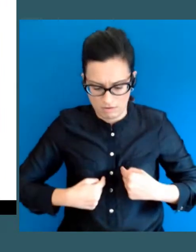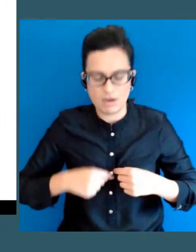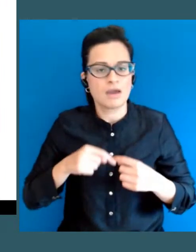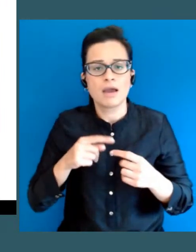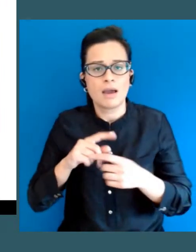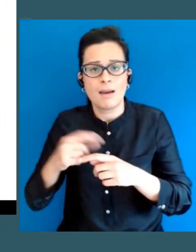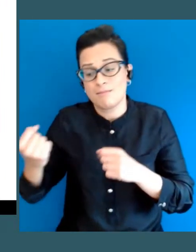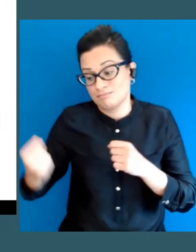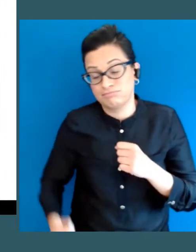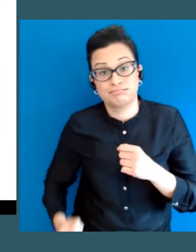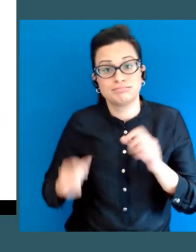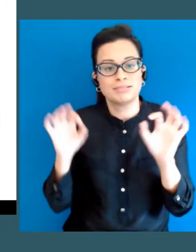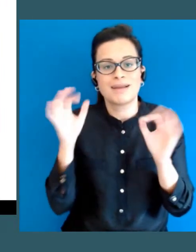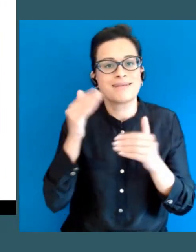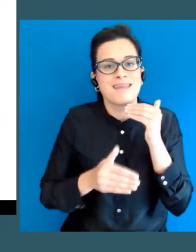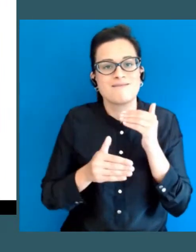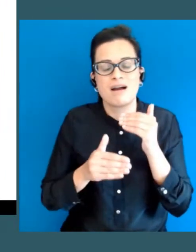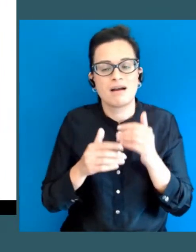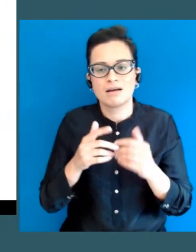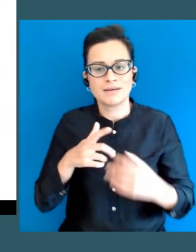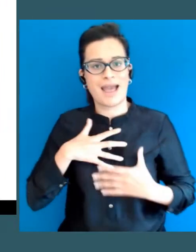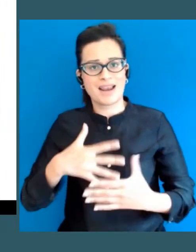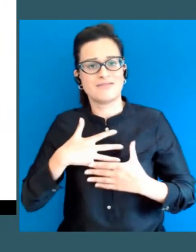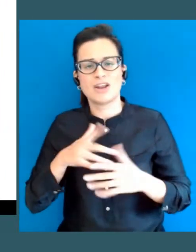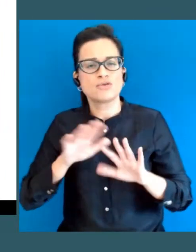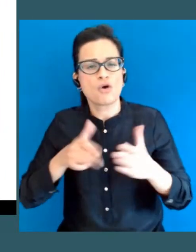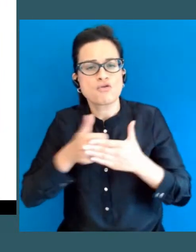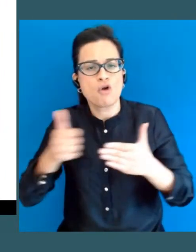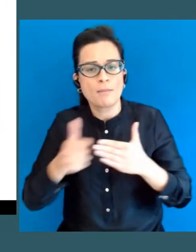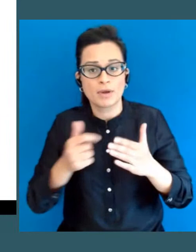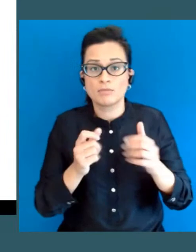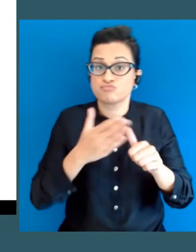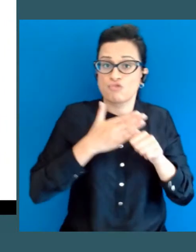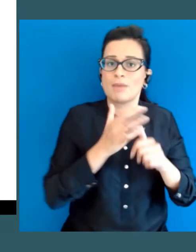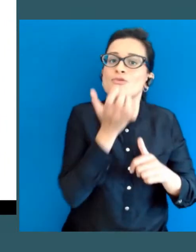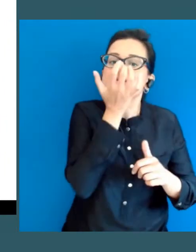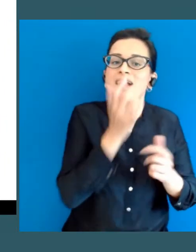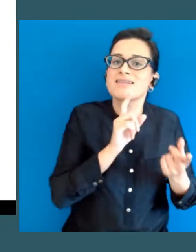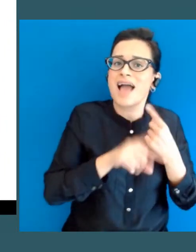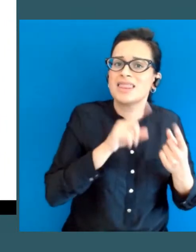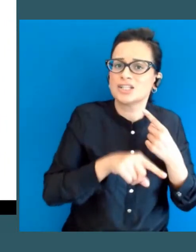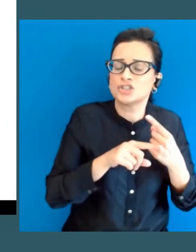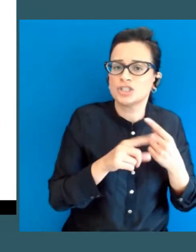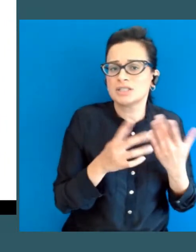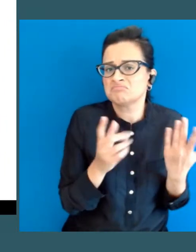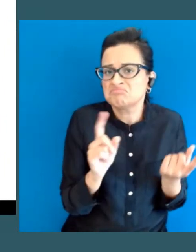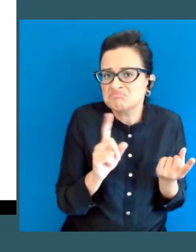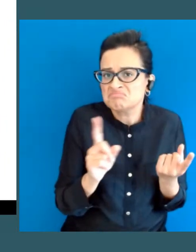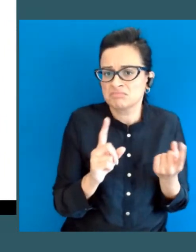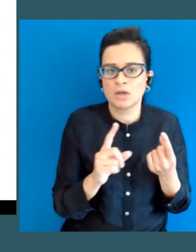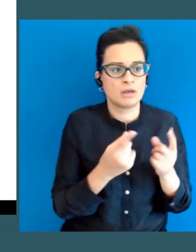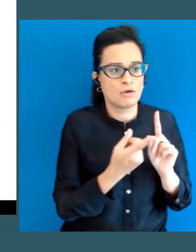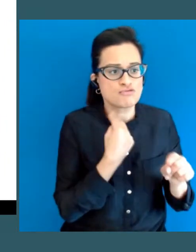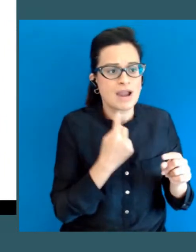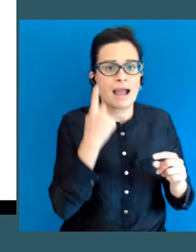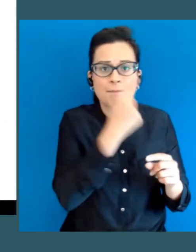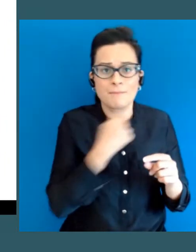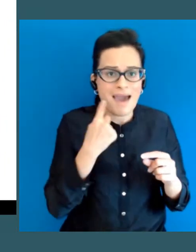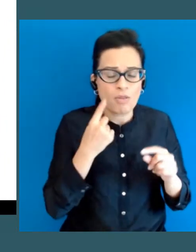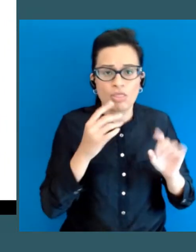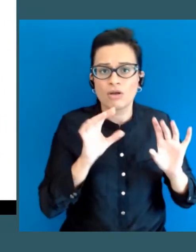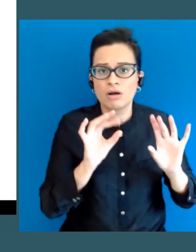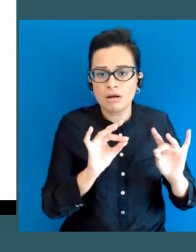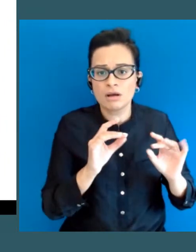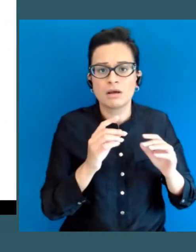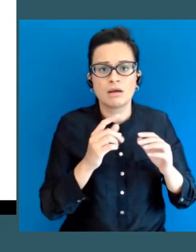anaphylaxis is uncommon. Whereas in primary nut allergy, it's uncommon to just have reactions in the mouth. Systemic reactions are common,